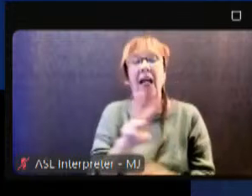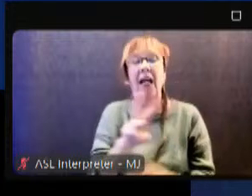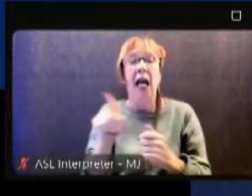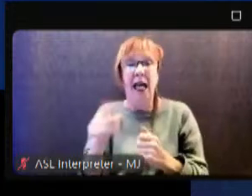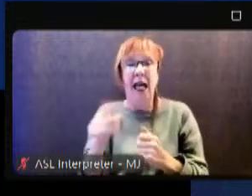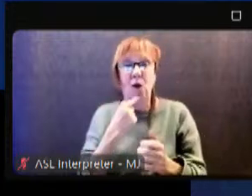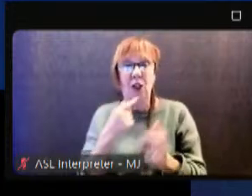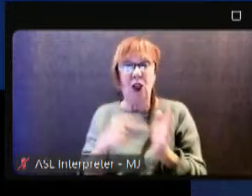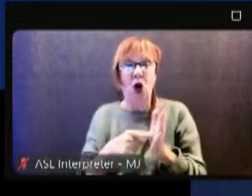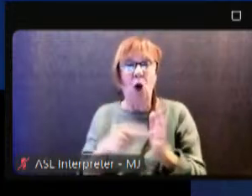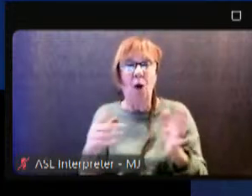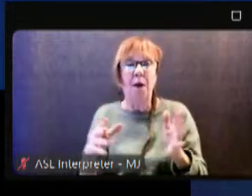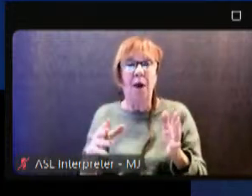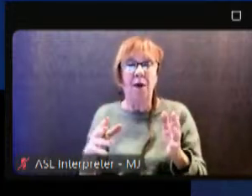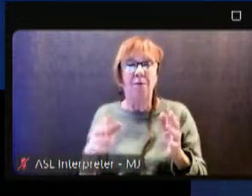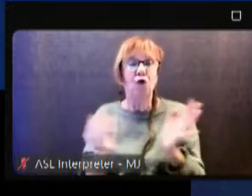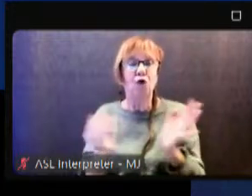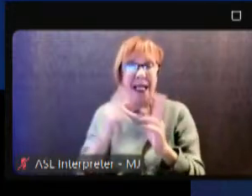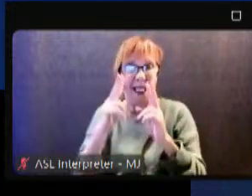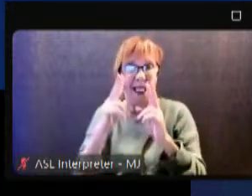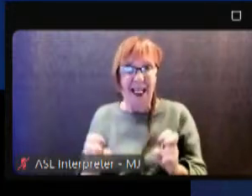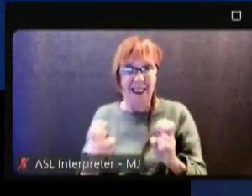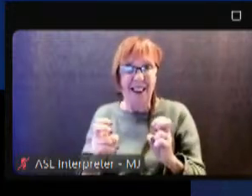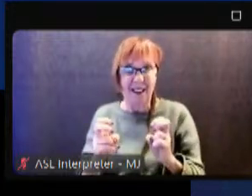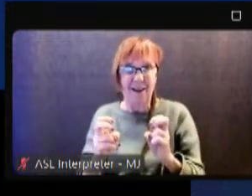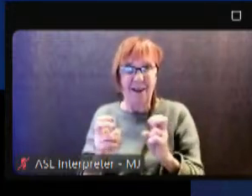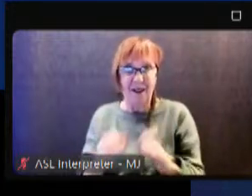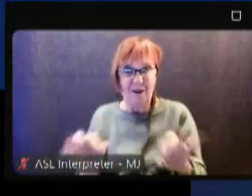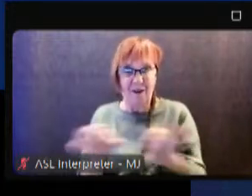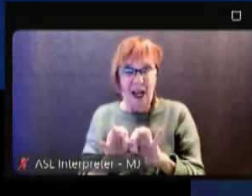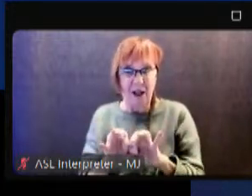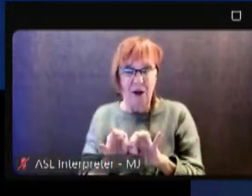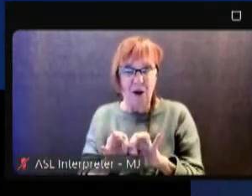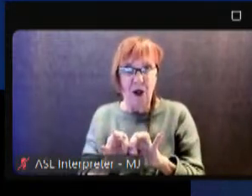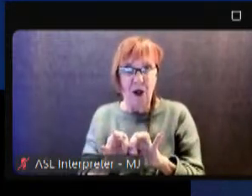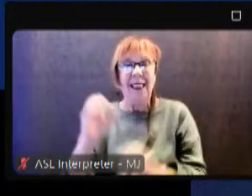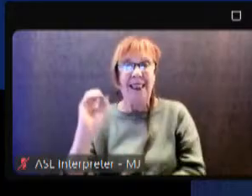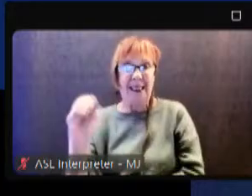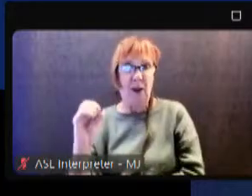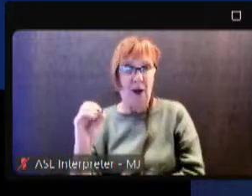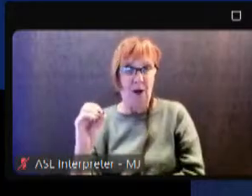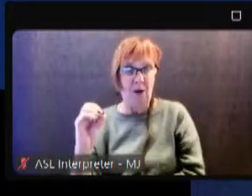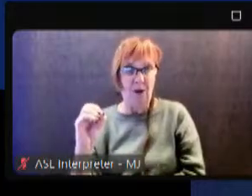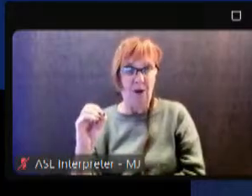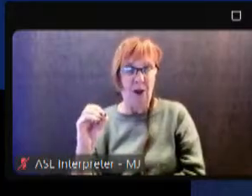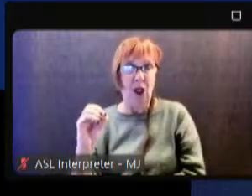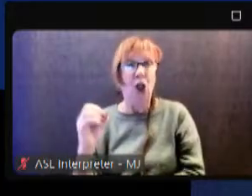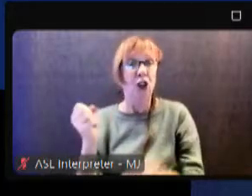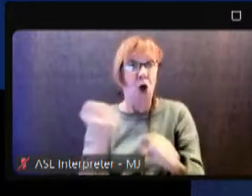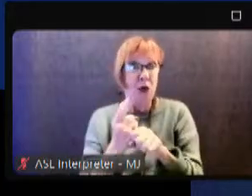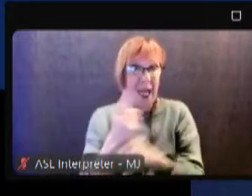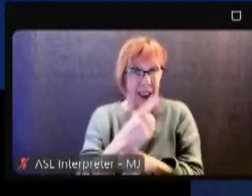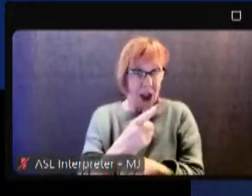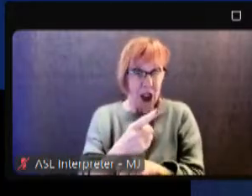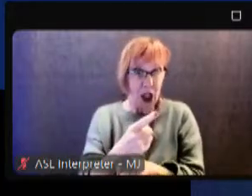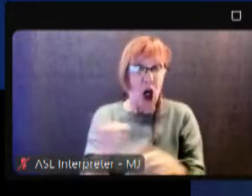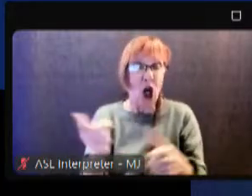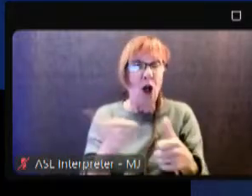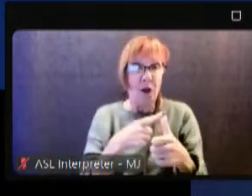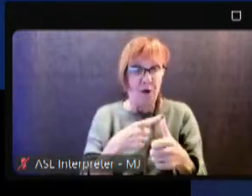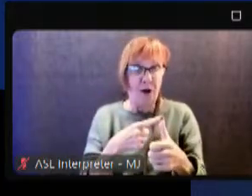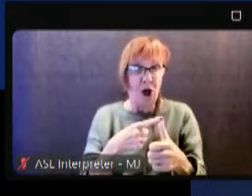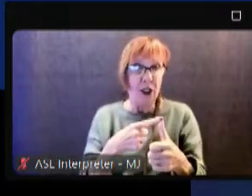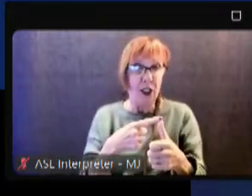for a total of 3.4. So when you pay your first installment for the next year, you receive that tax bill in the